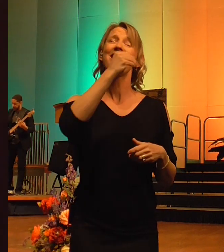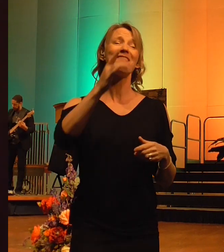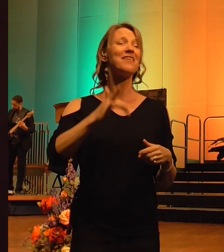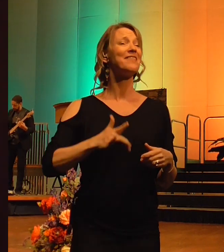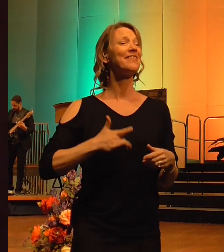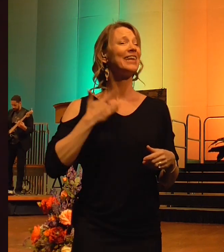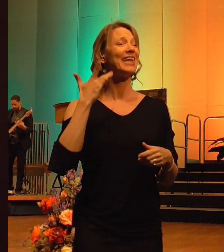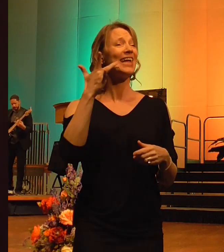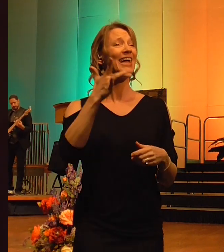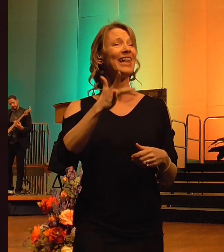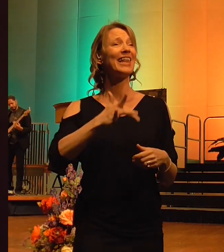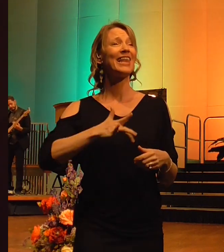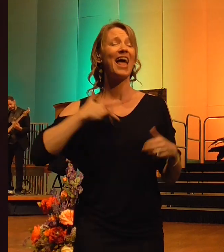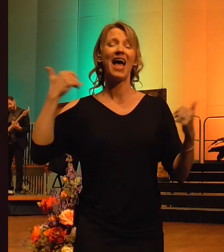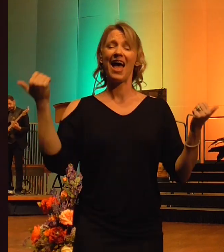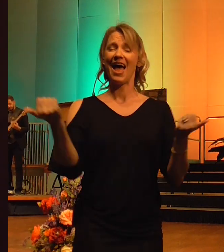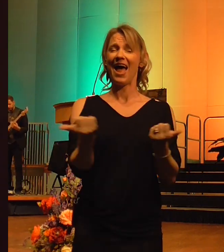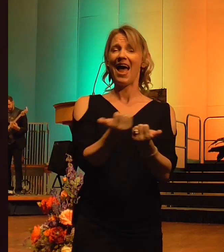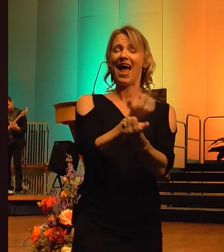beautiful feeling.